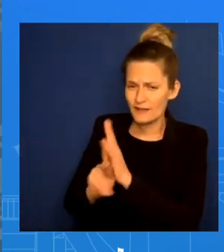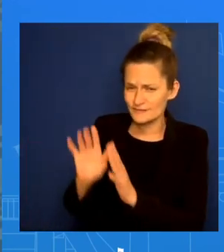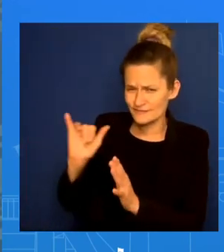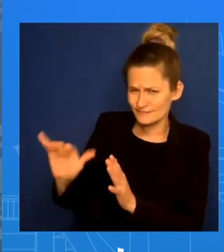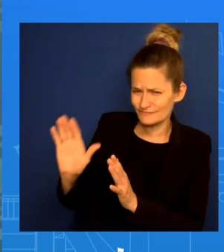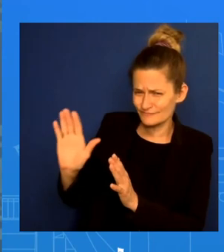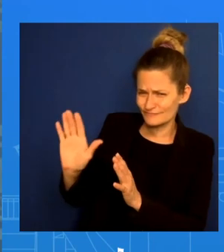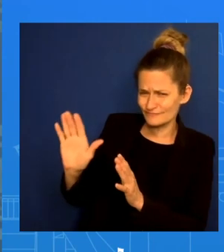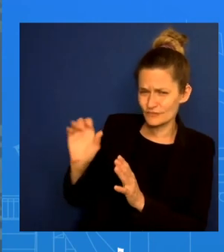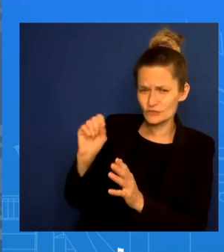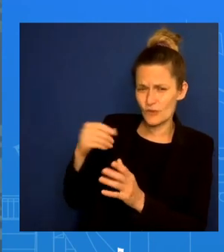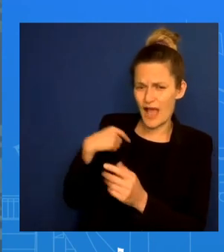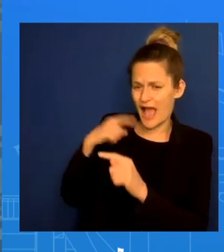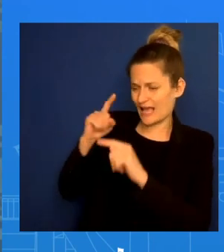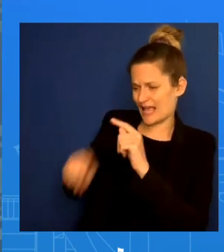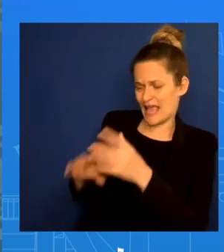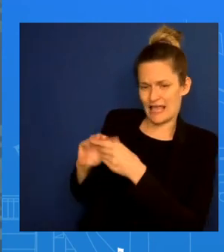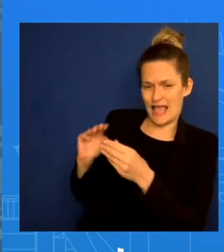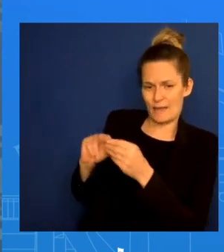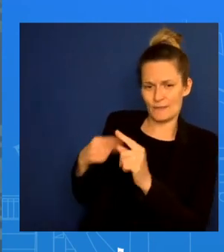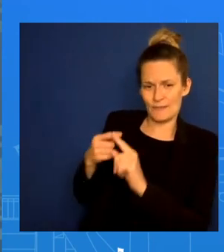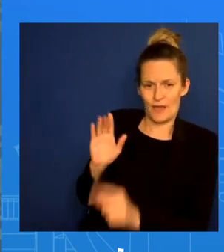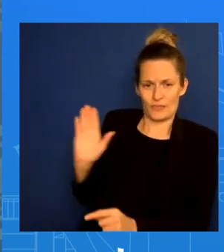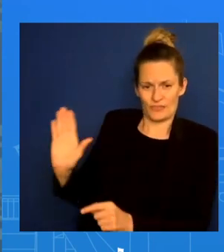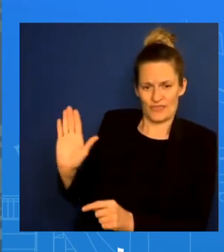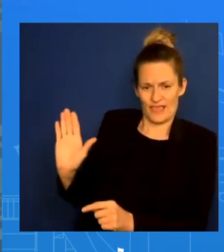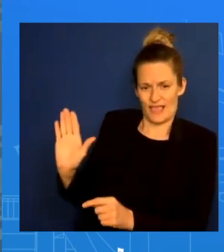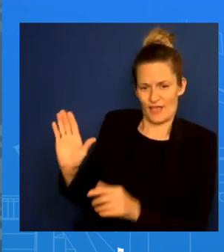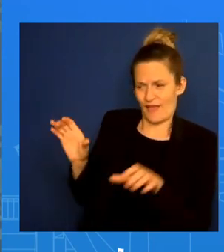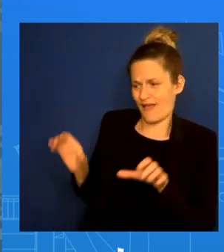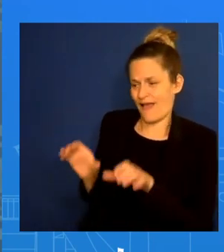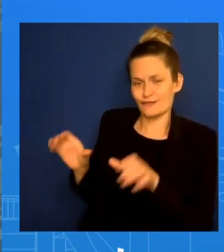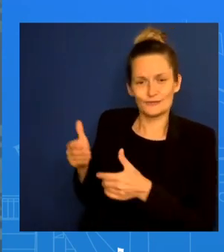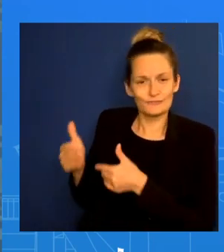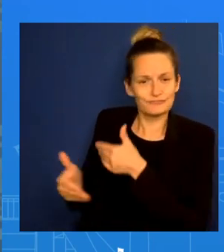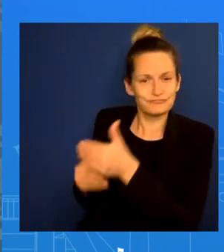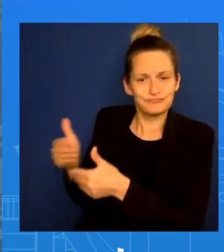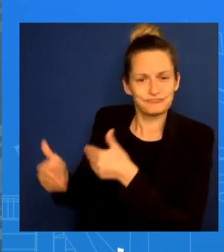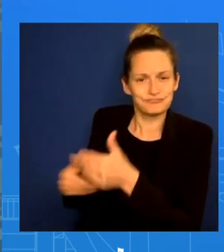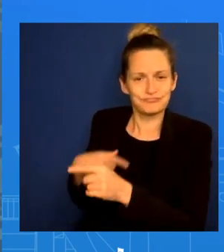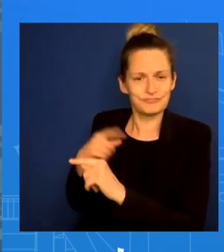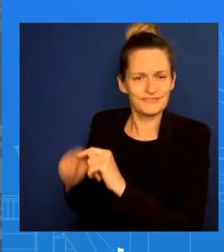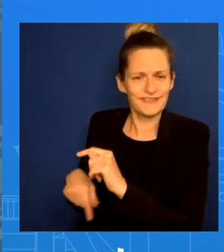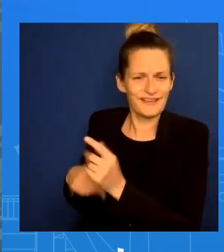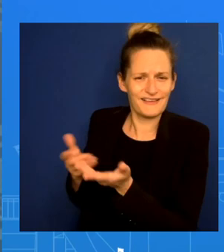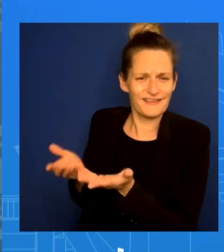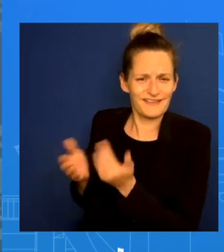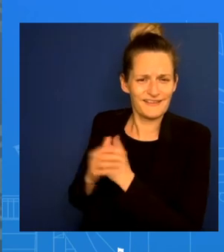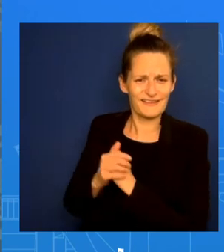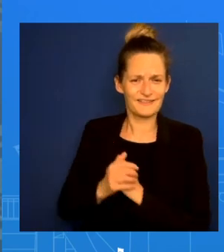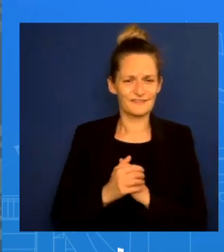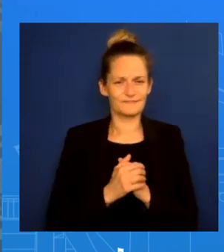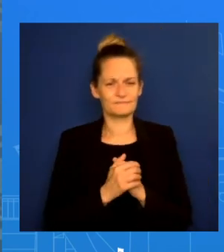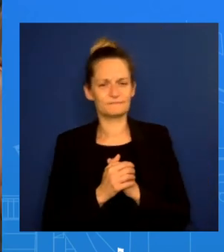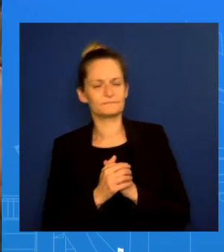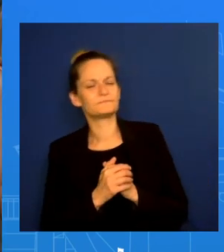how that's going to look for them. You noted we are not currently in a recession, you don't think, but are you concerned that these Fed rate hikes could push